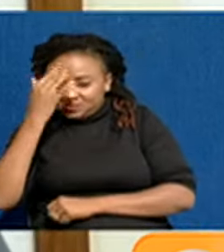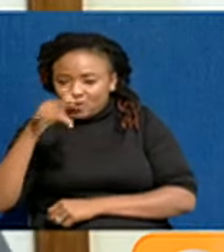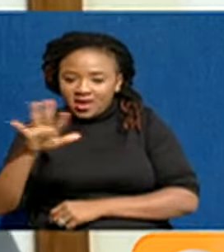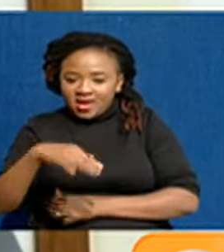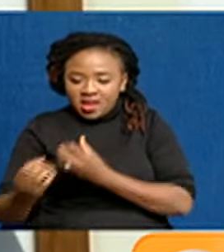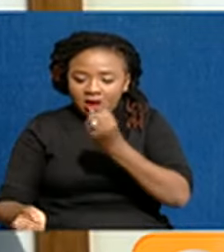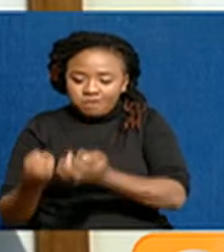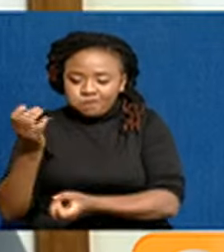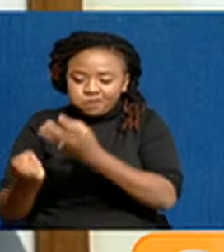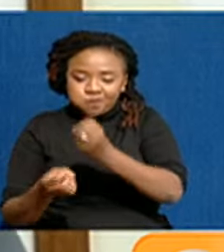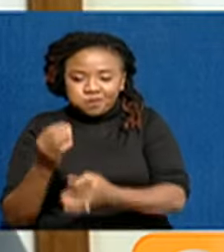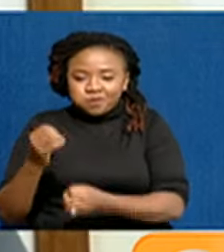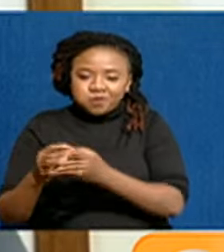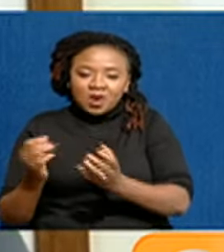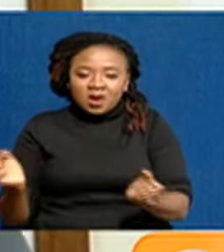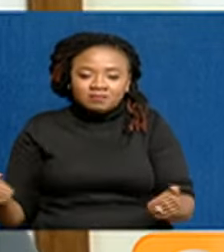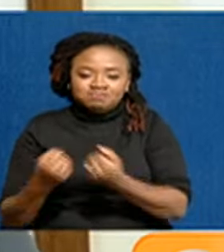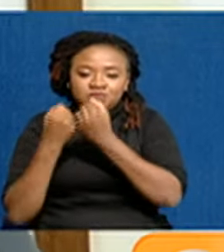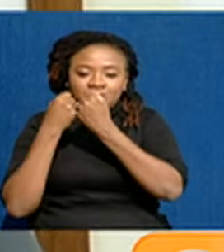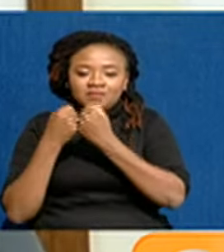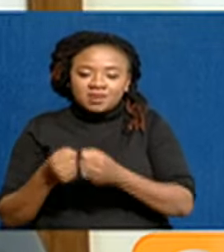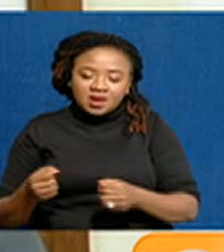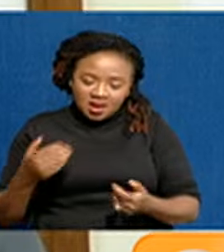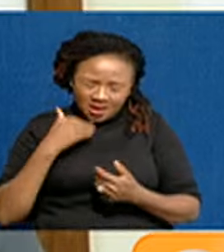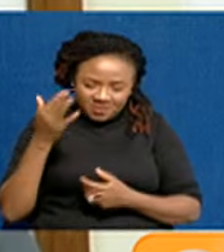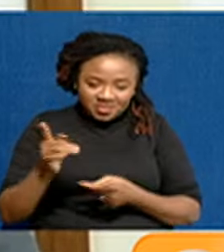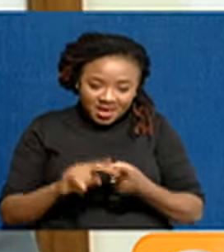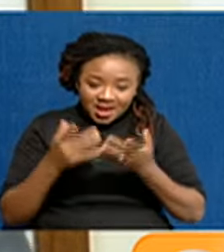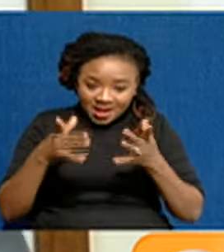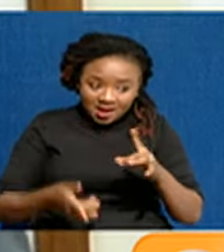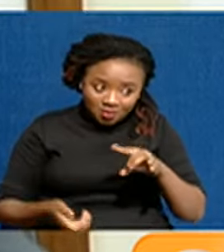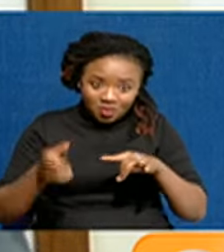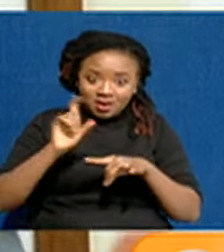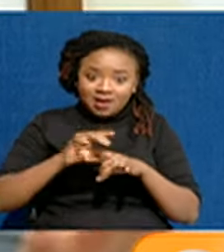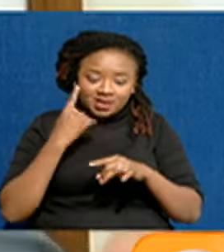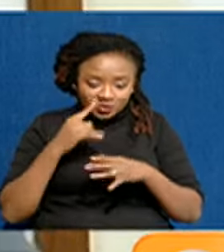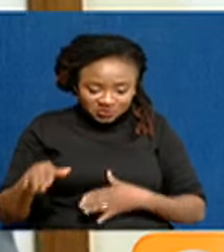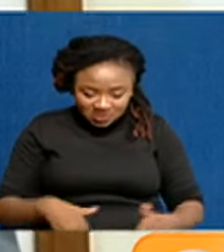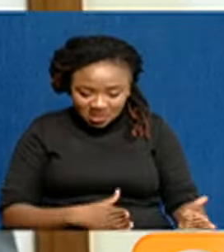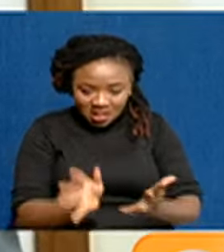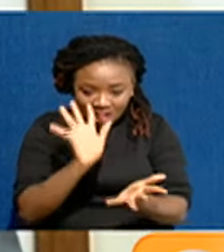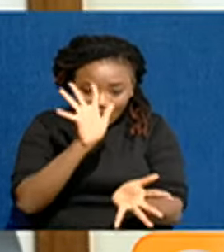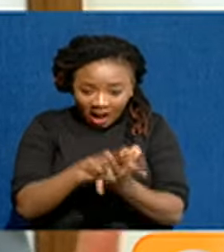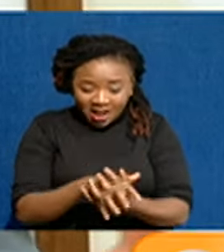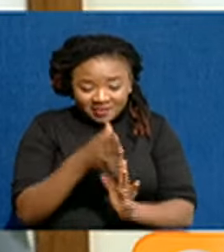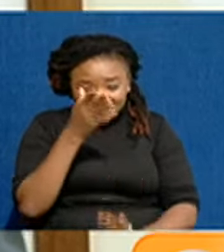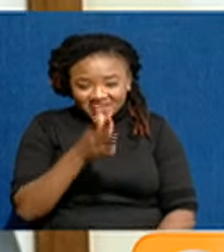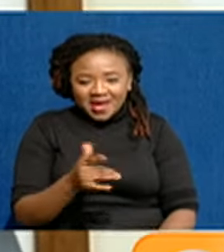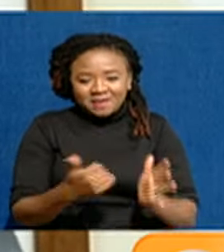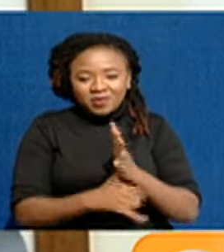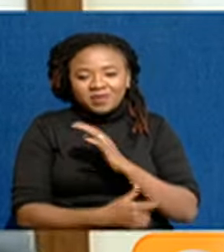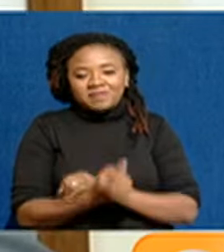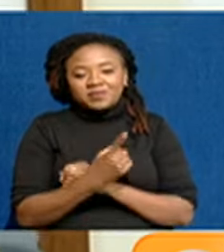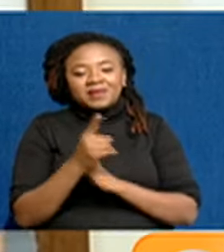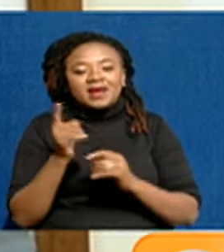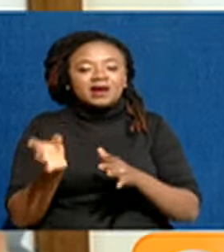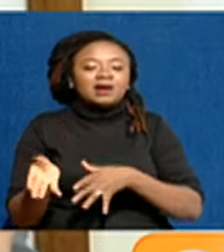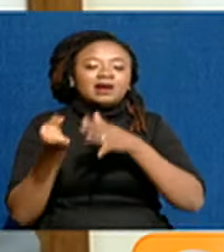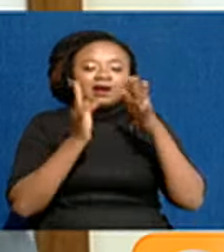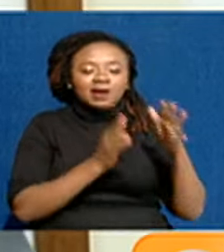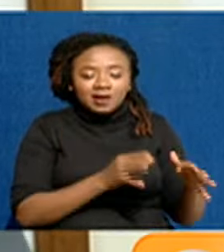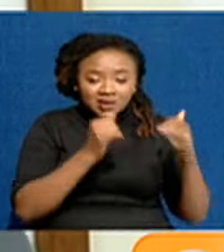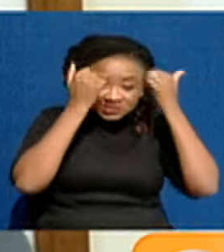Baringo. Now you've seen again what has happened in Tana River. Again, suppose also these are students and teachers that are